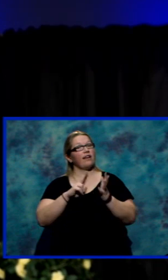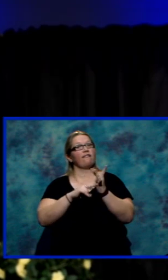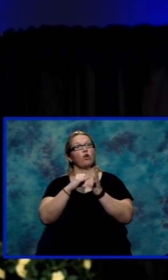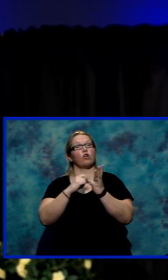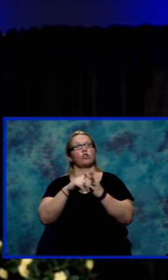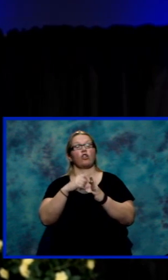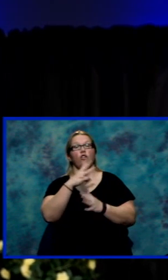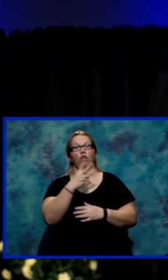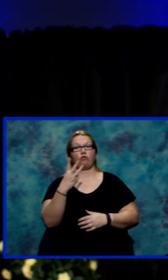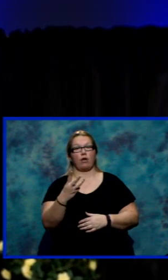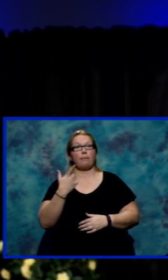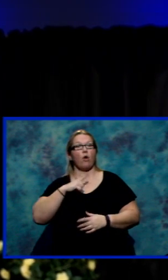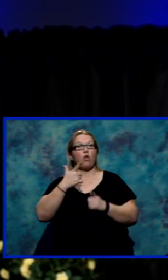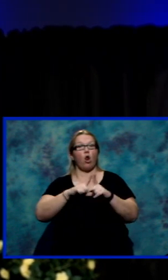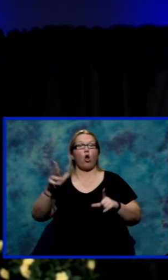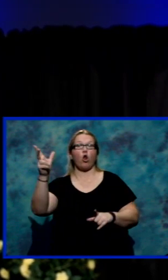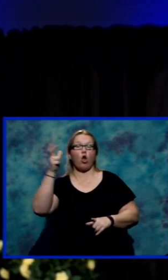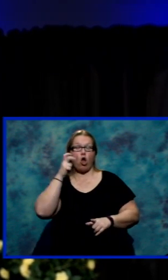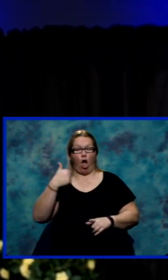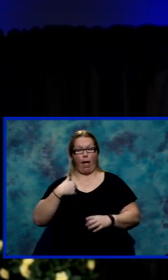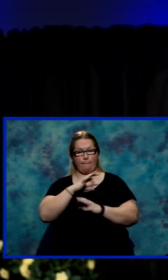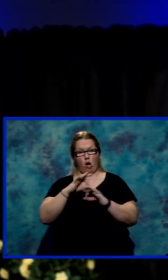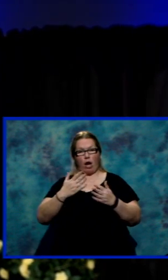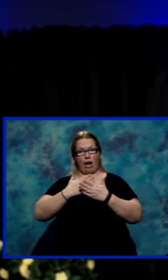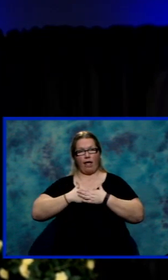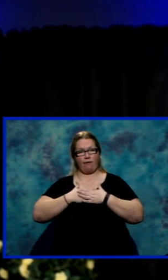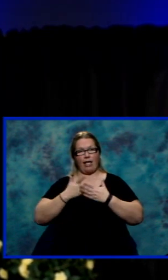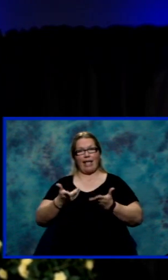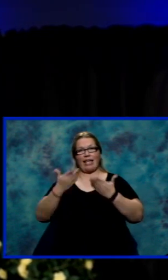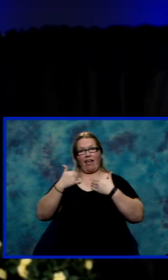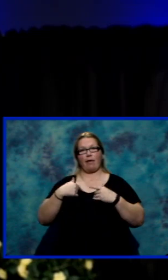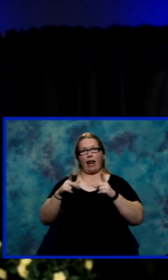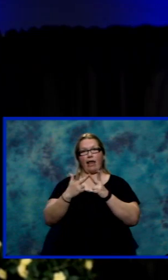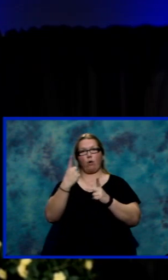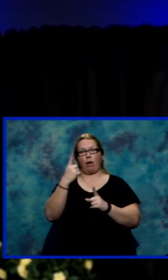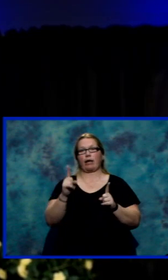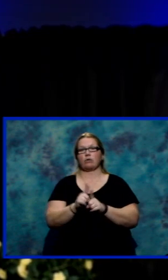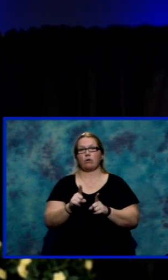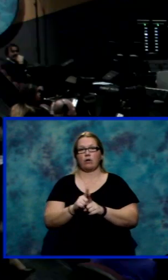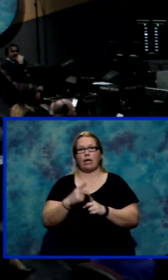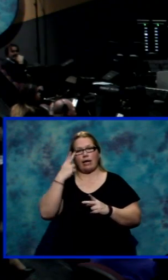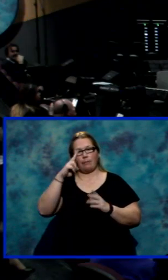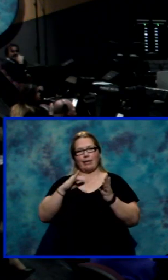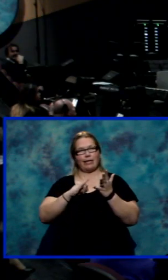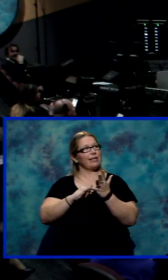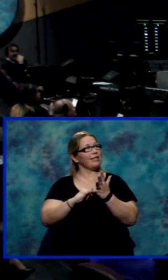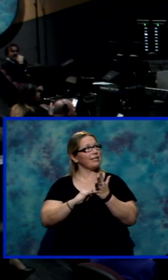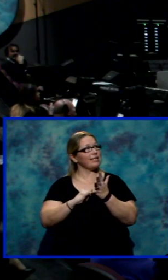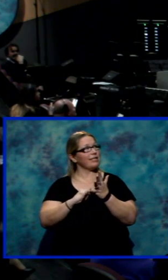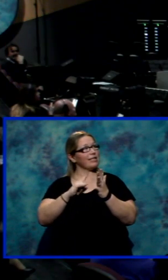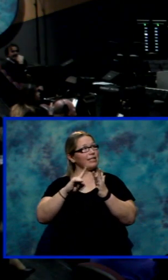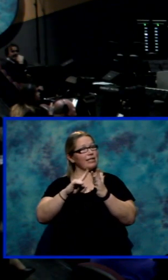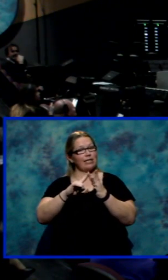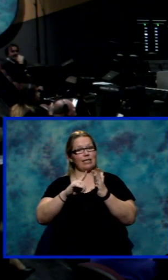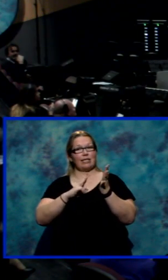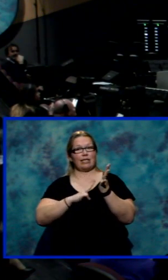said, because the Lord heard that I am not loved, he gave me this one too. So she named him Simeon. Simeon